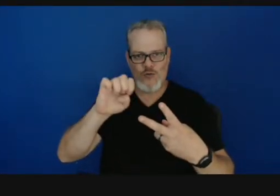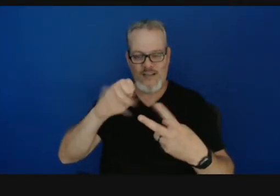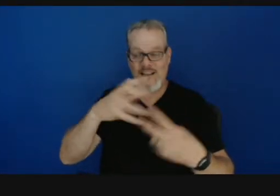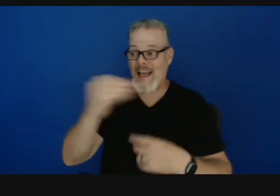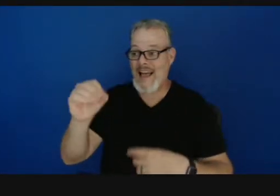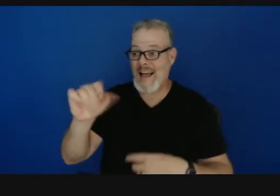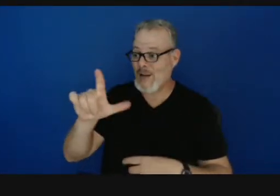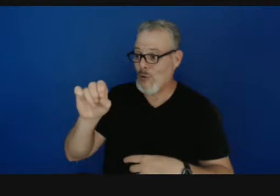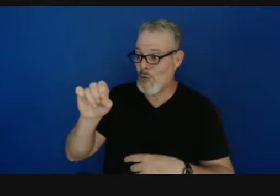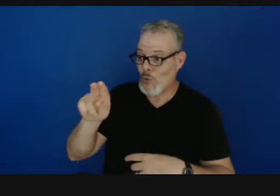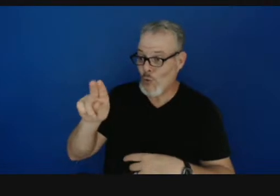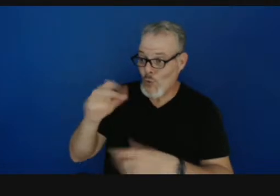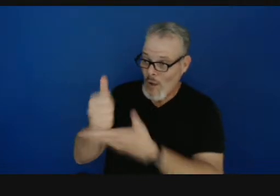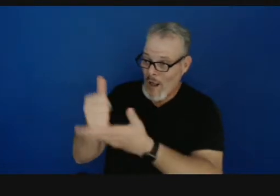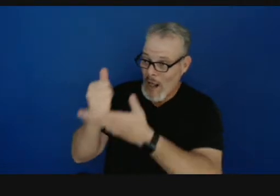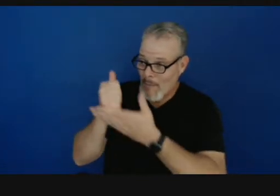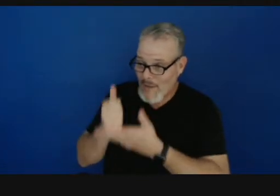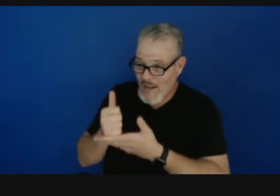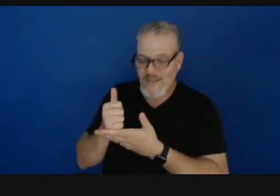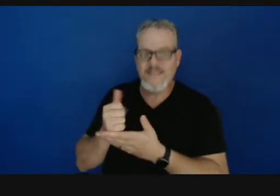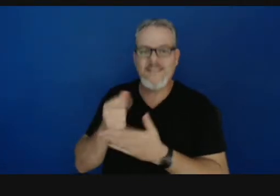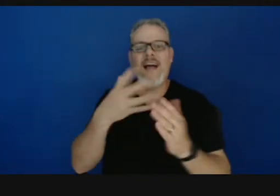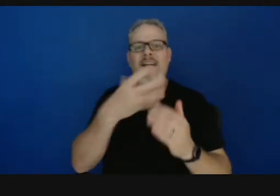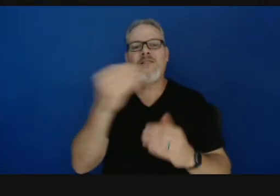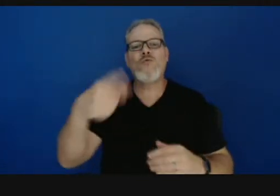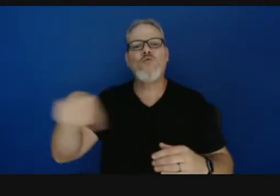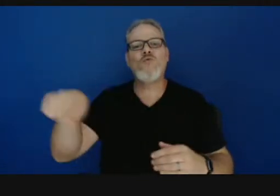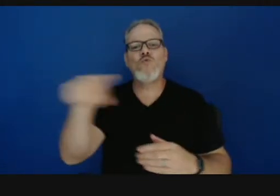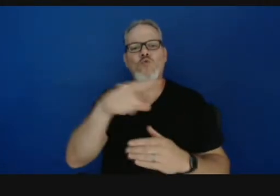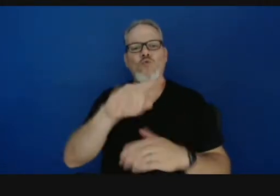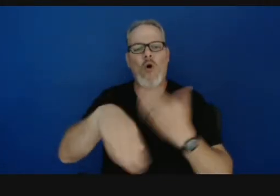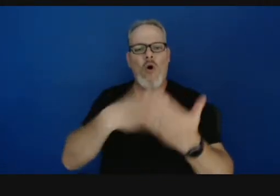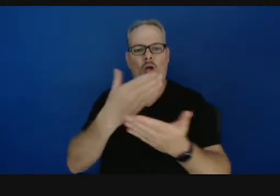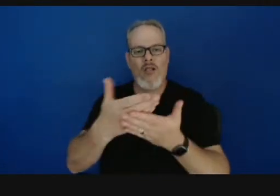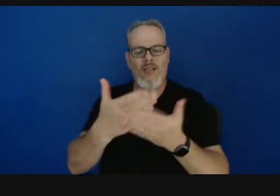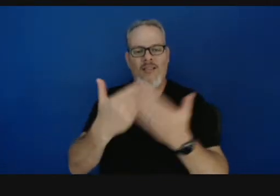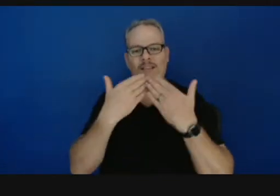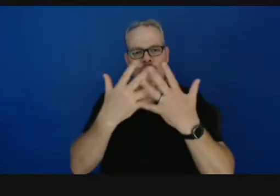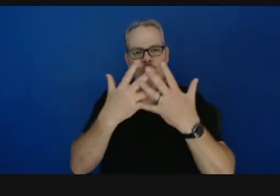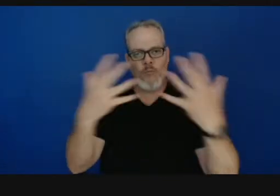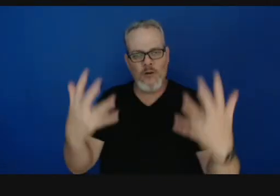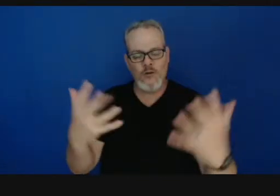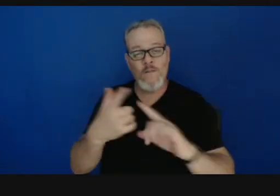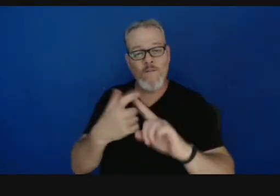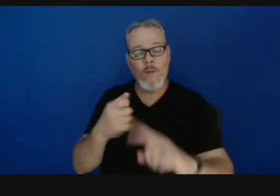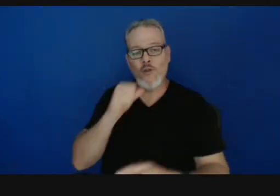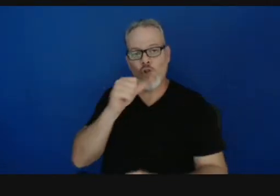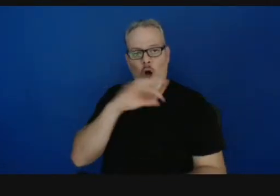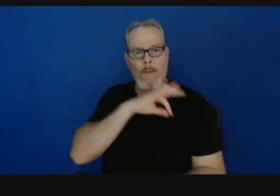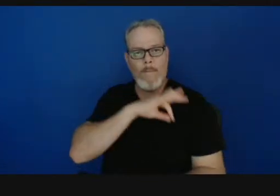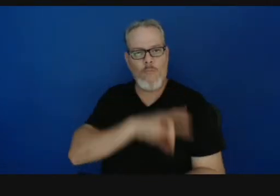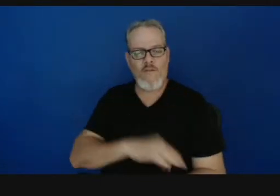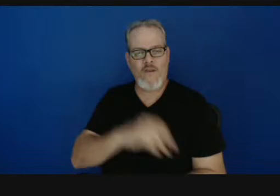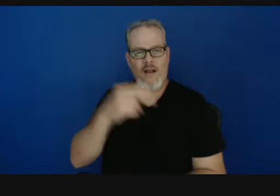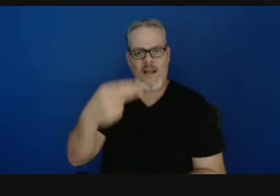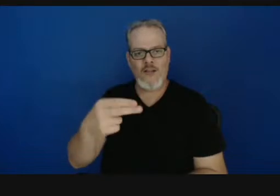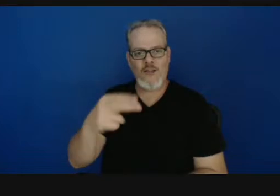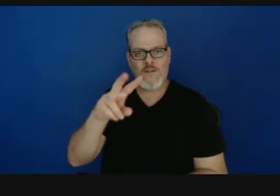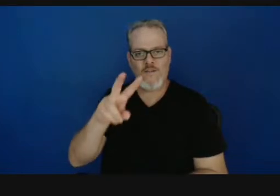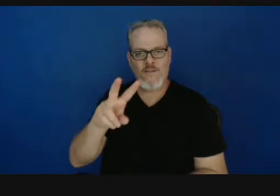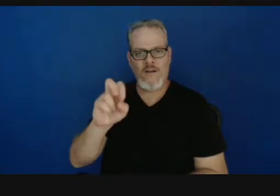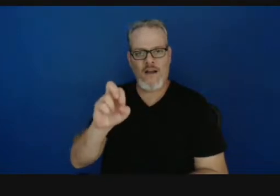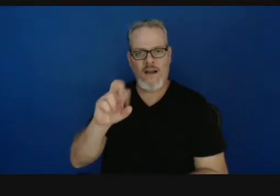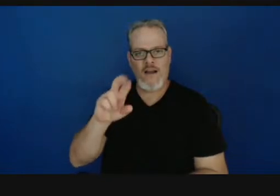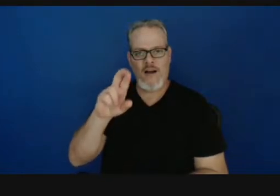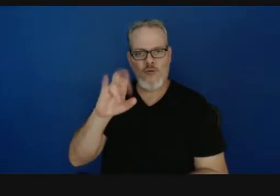and doing our community corner. So from the nonprofit HVERI, Hawaiian Volcano Education and Resilience